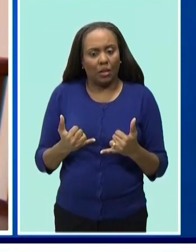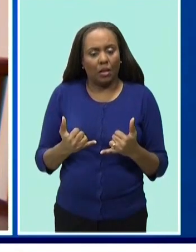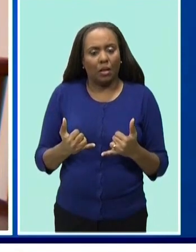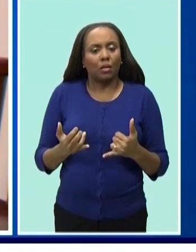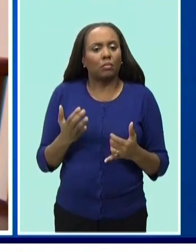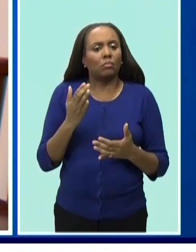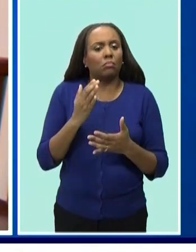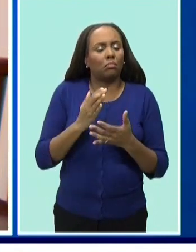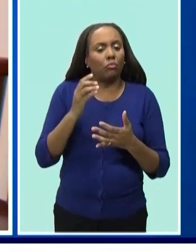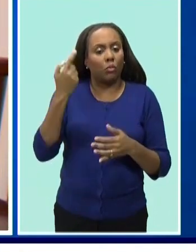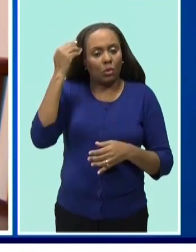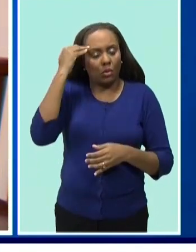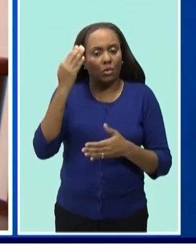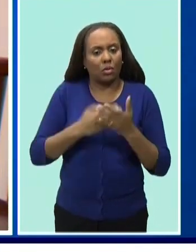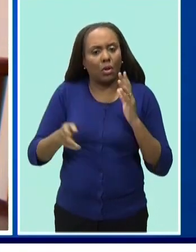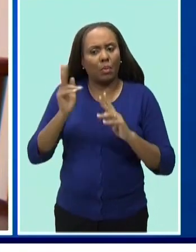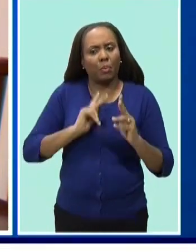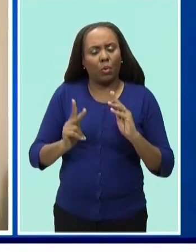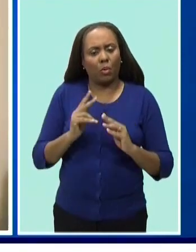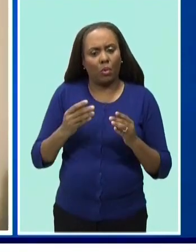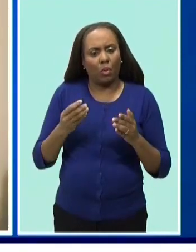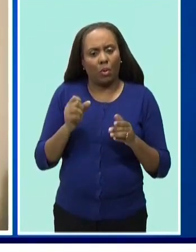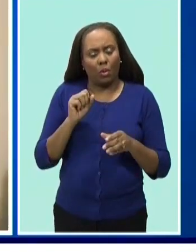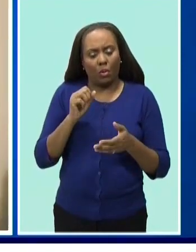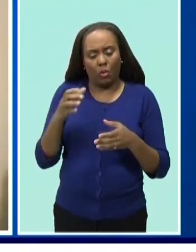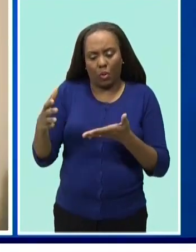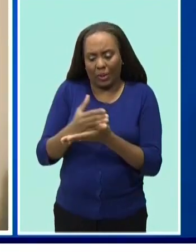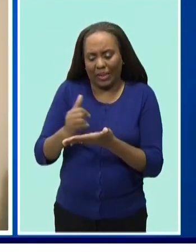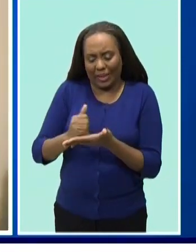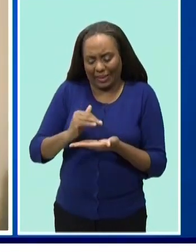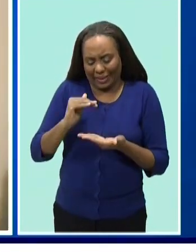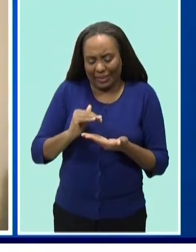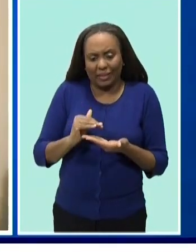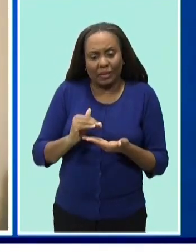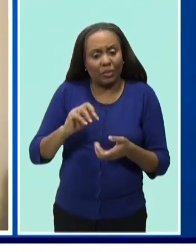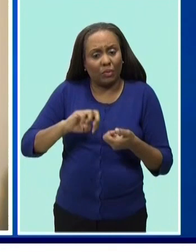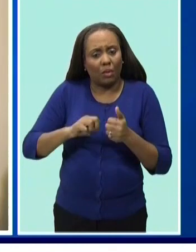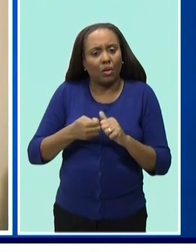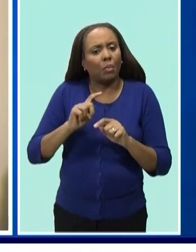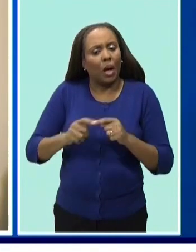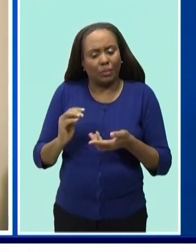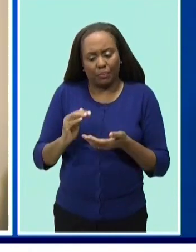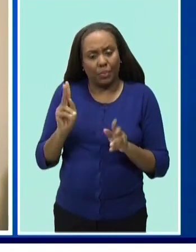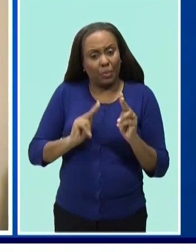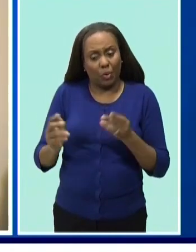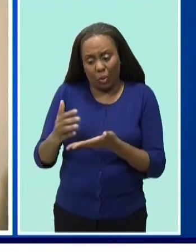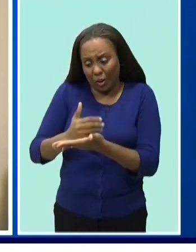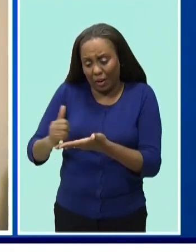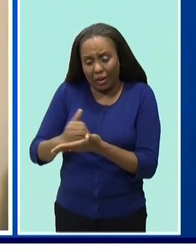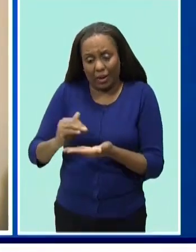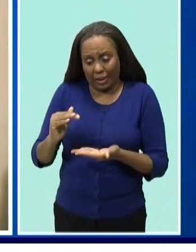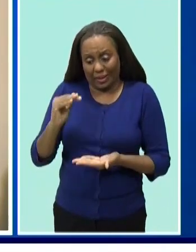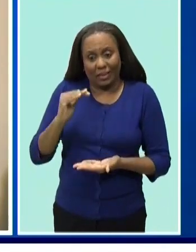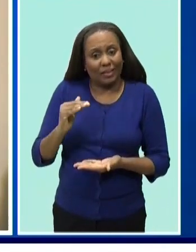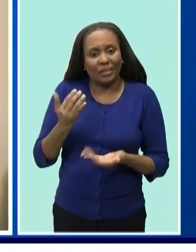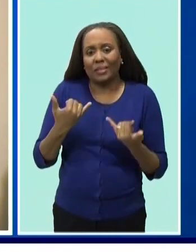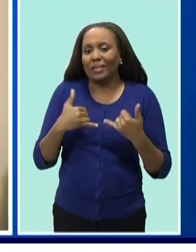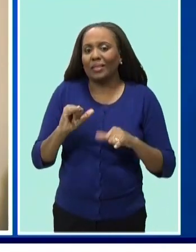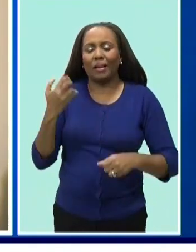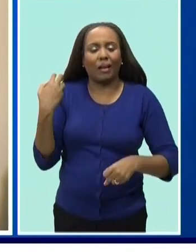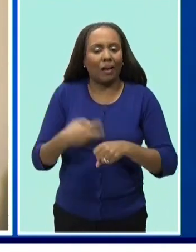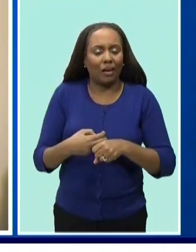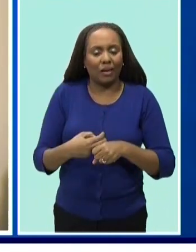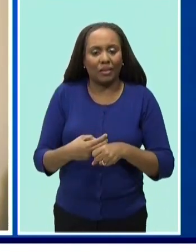lower-income earners. And so well, in this budget, it would seem that the